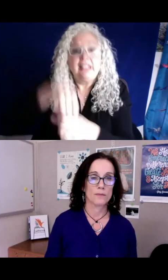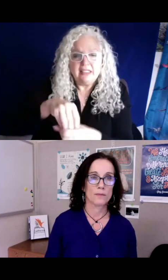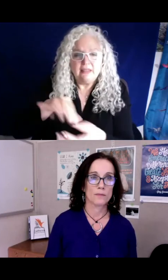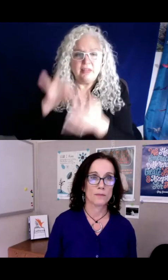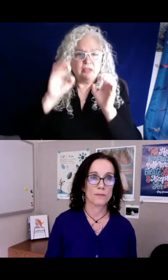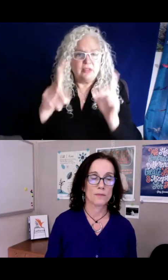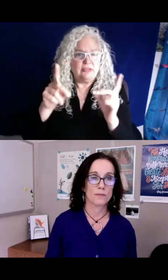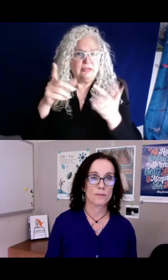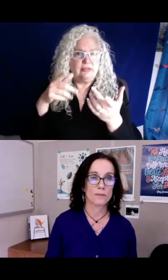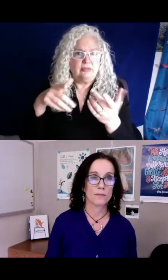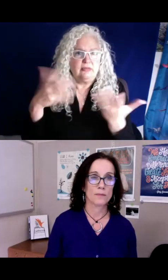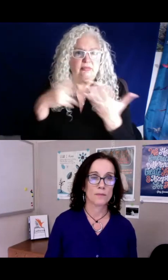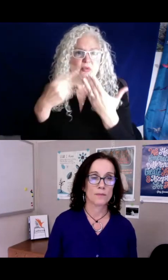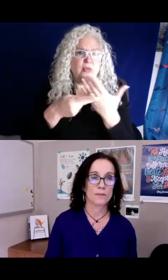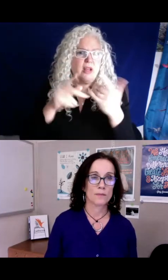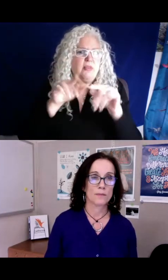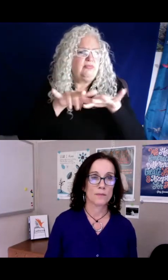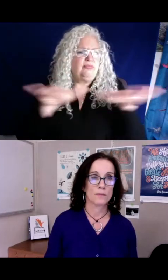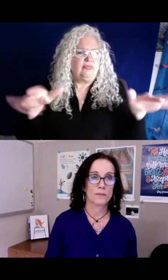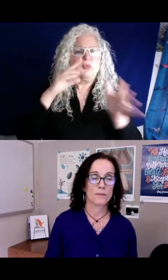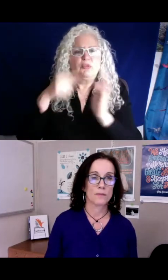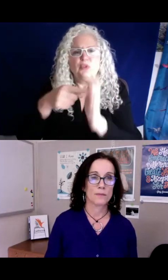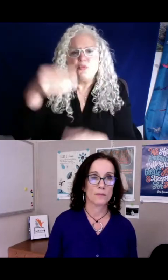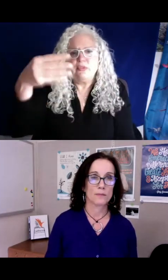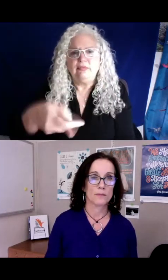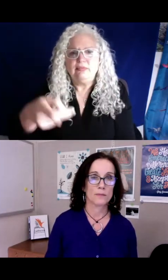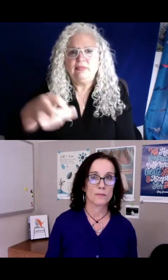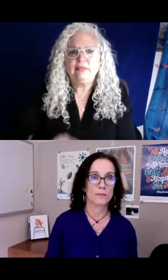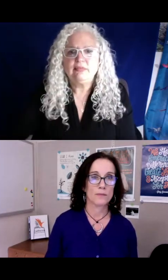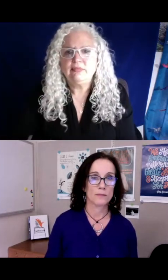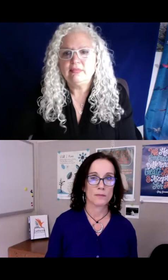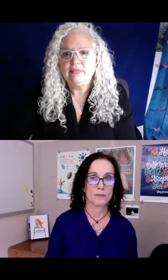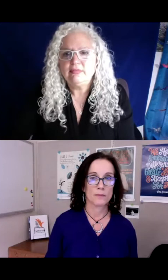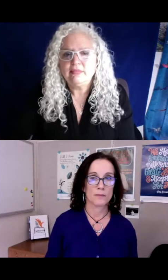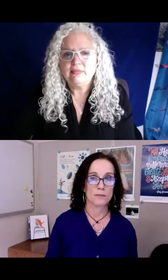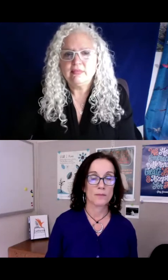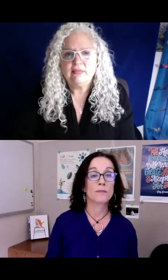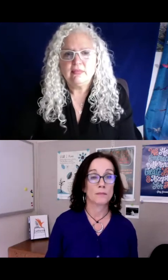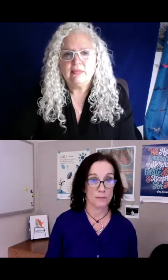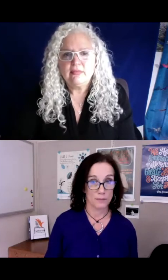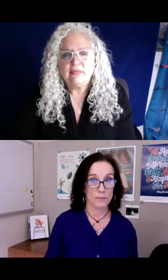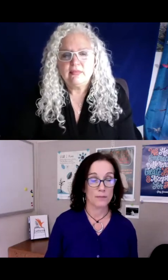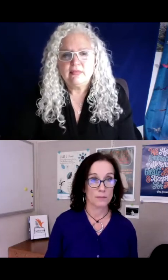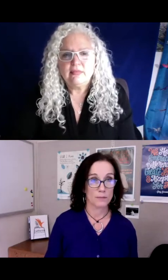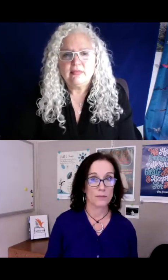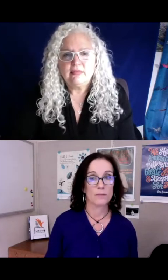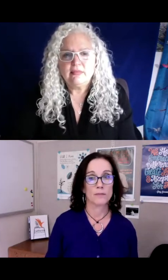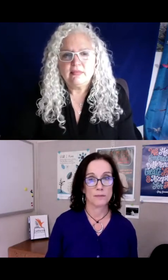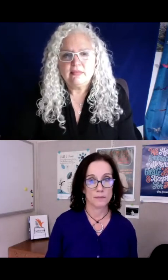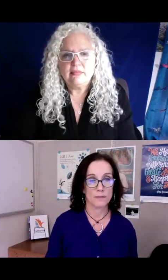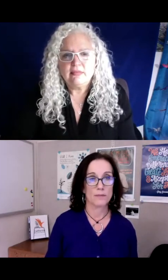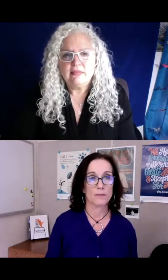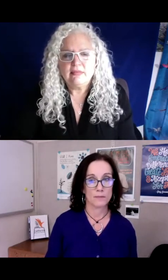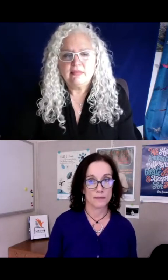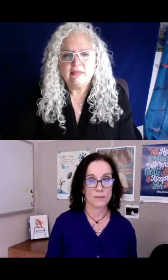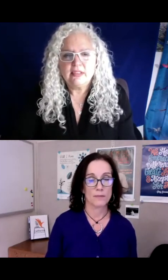envision for deaf students in special education programs, I'm going to show you a slide here.